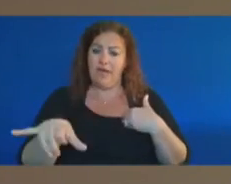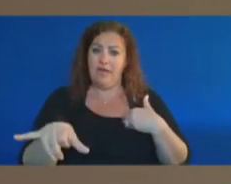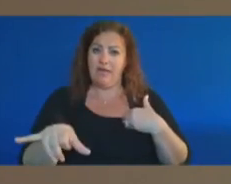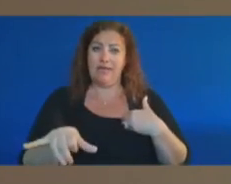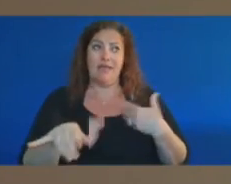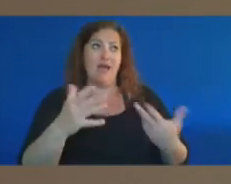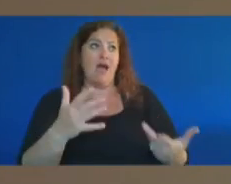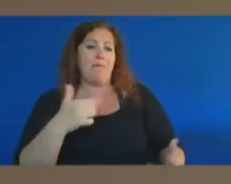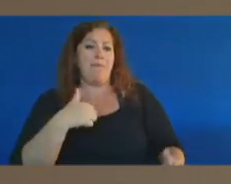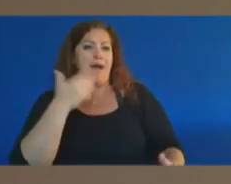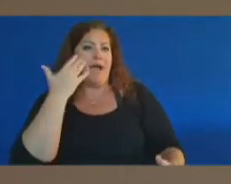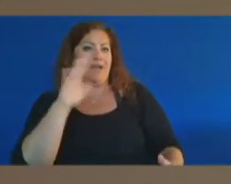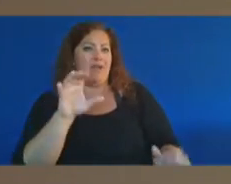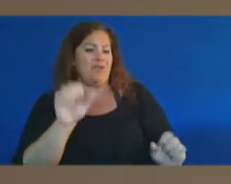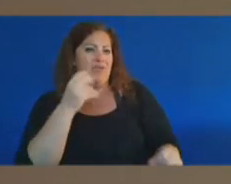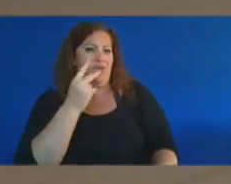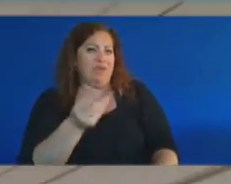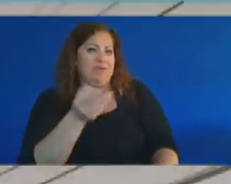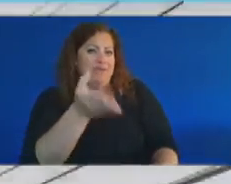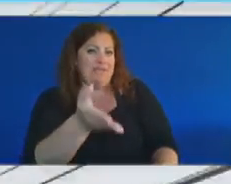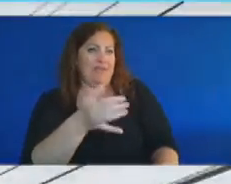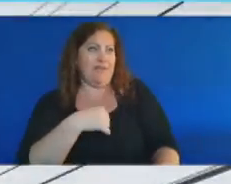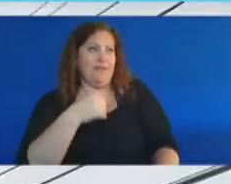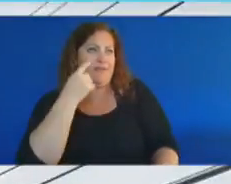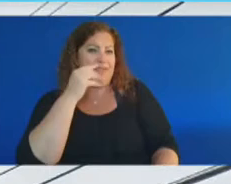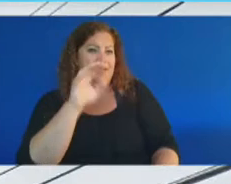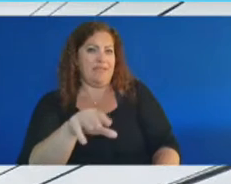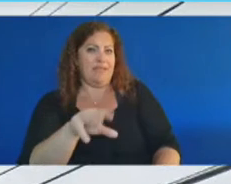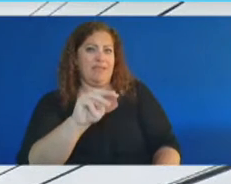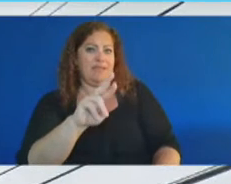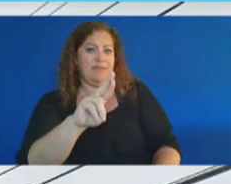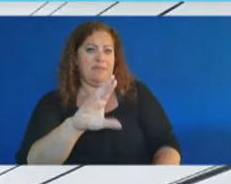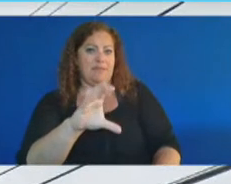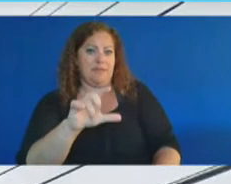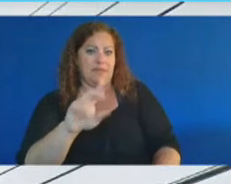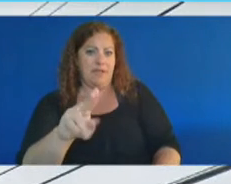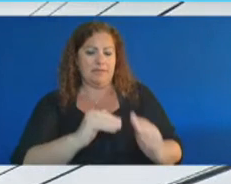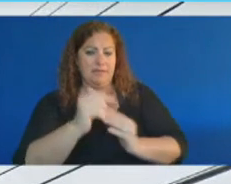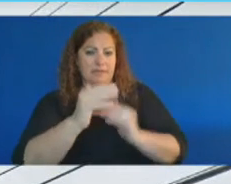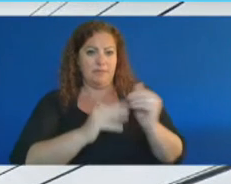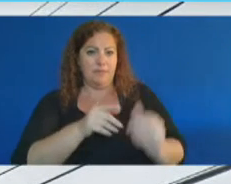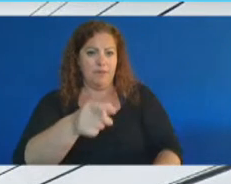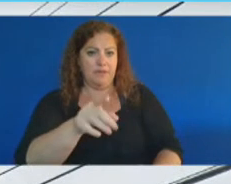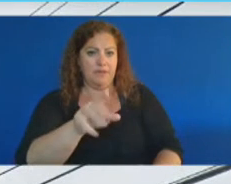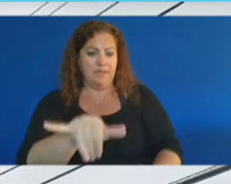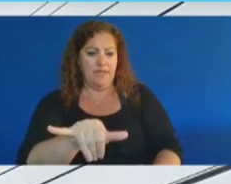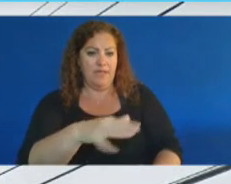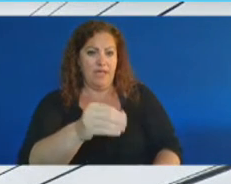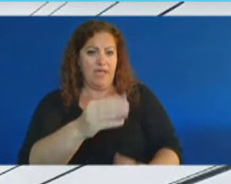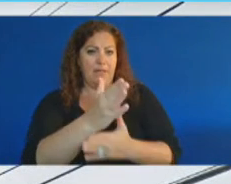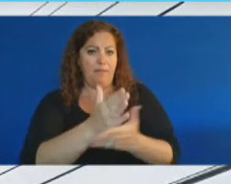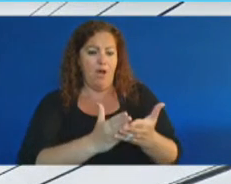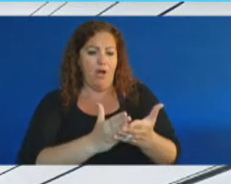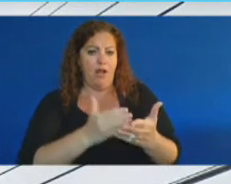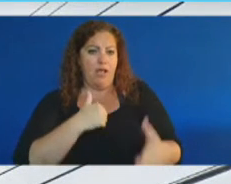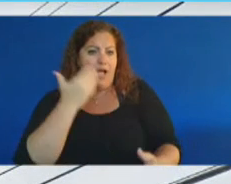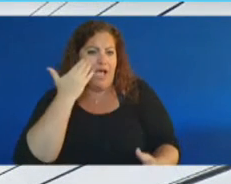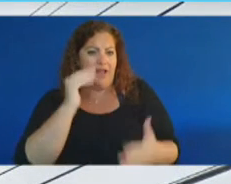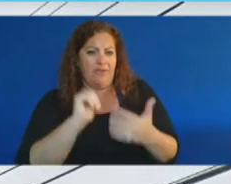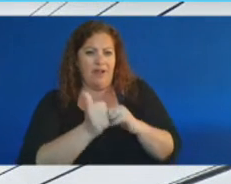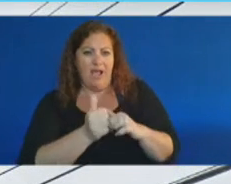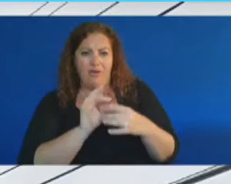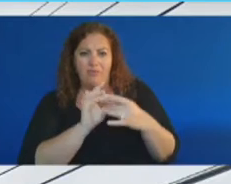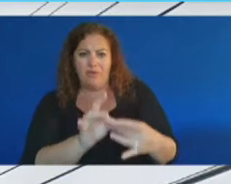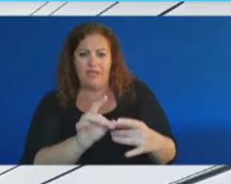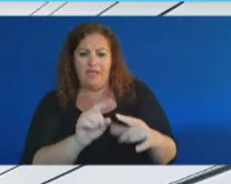you can see there um I think this is Mr classen's building and a portion and I don't know how these interrelate but a portion of that